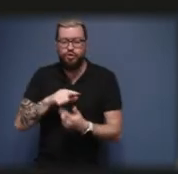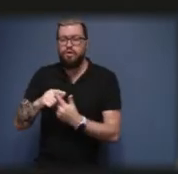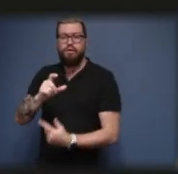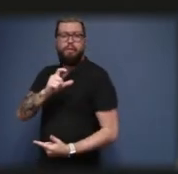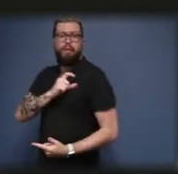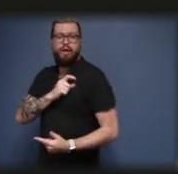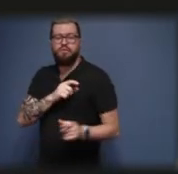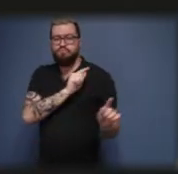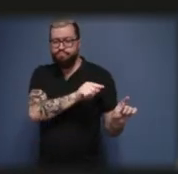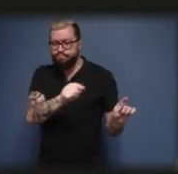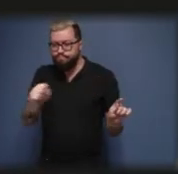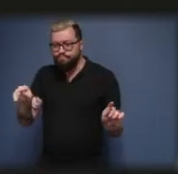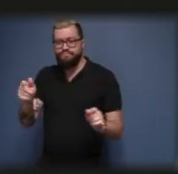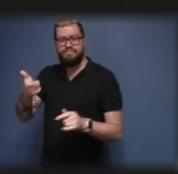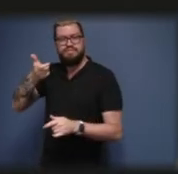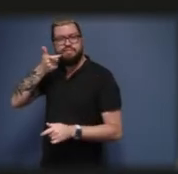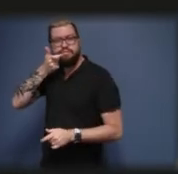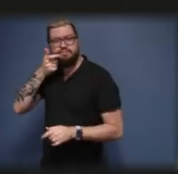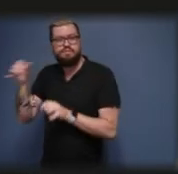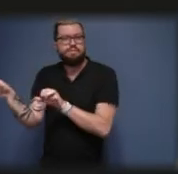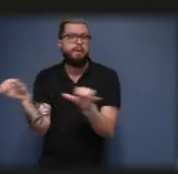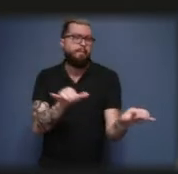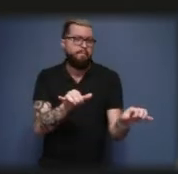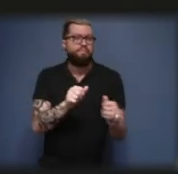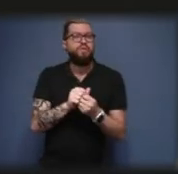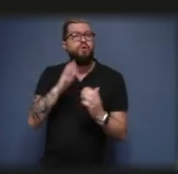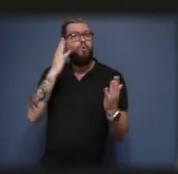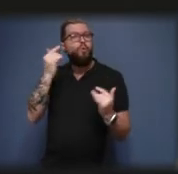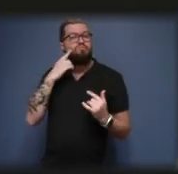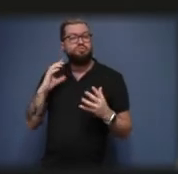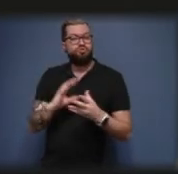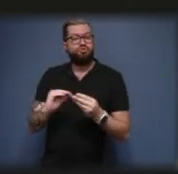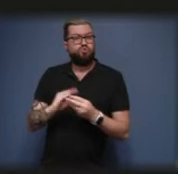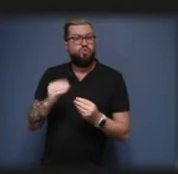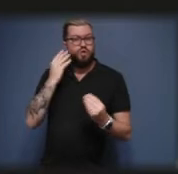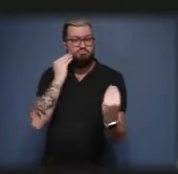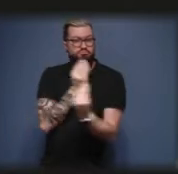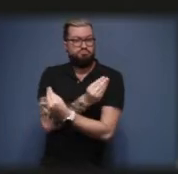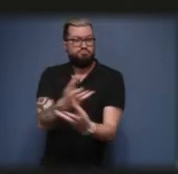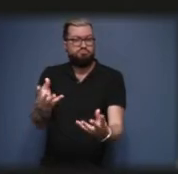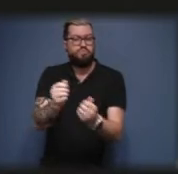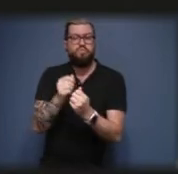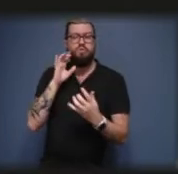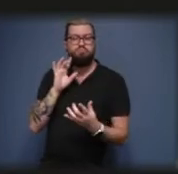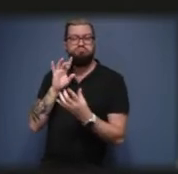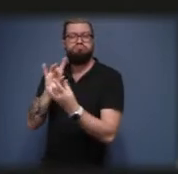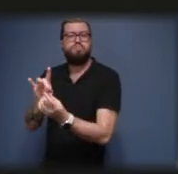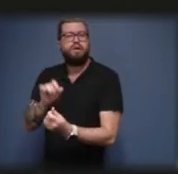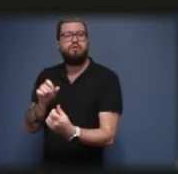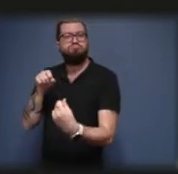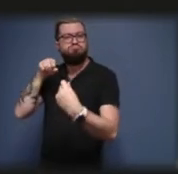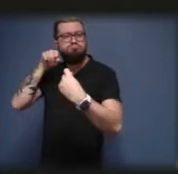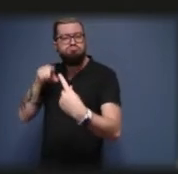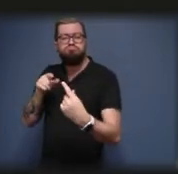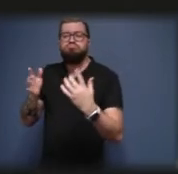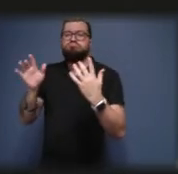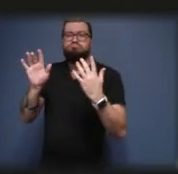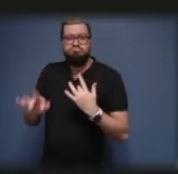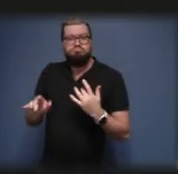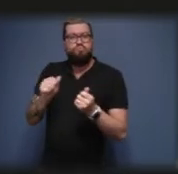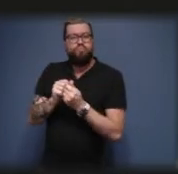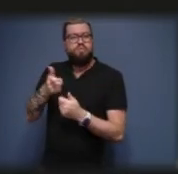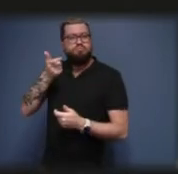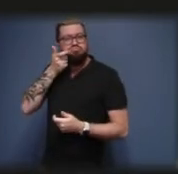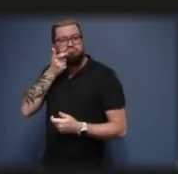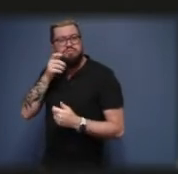short stories helps you to connect to the larger 911 community, and if you needed a chance to heal from calls you have